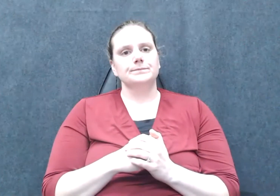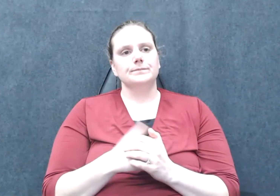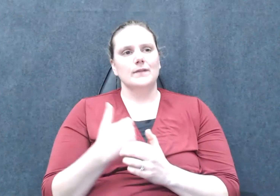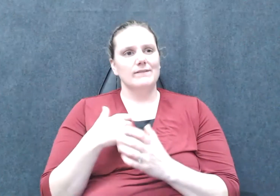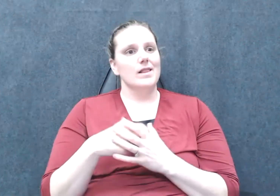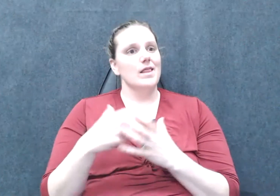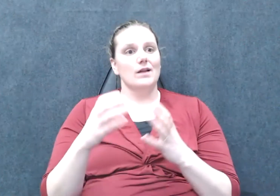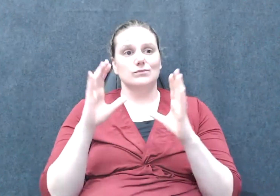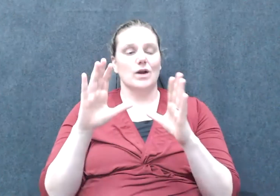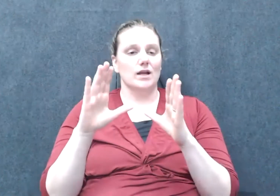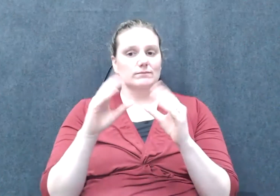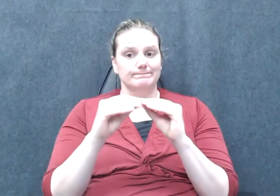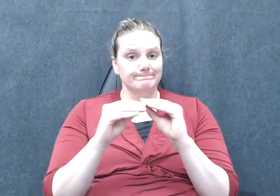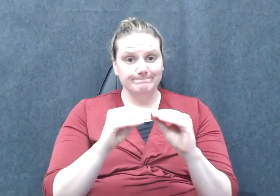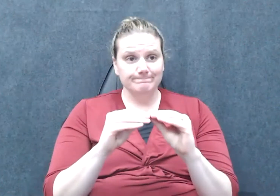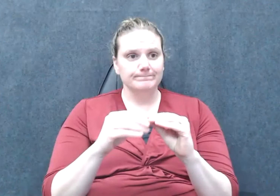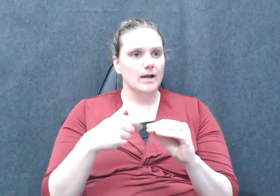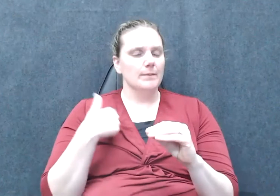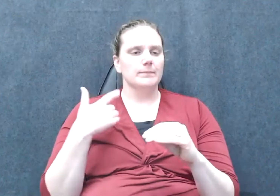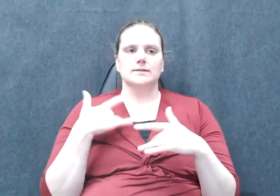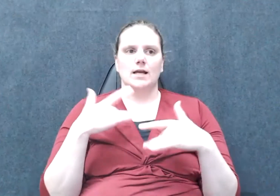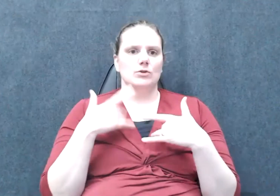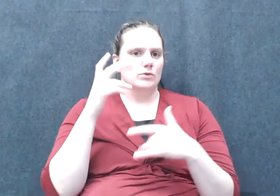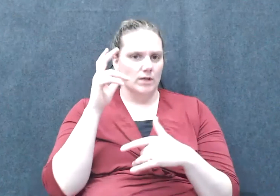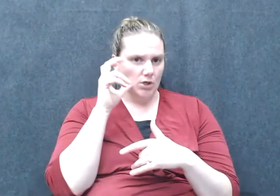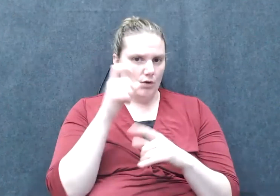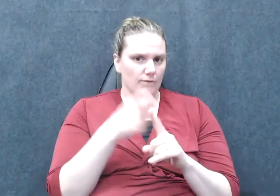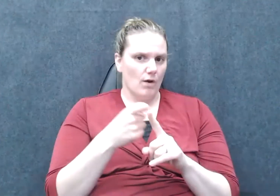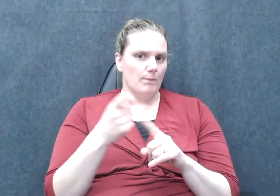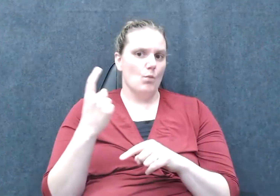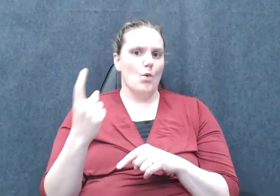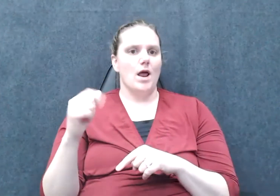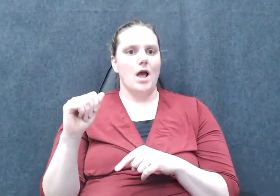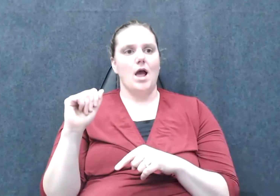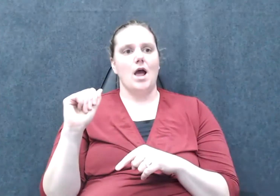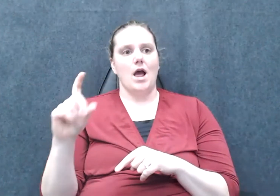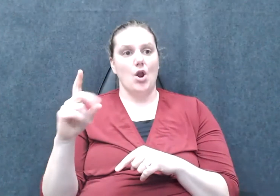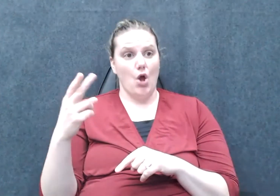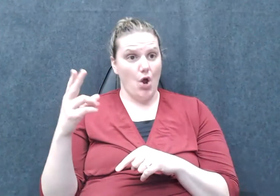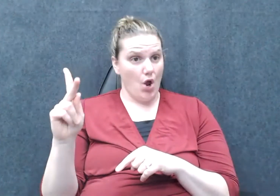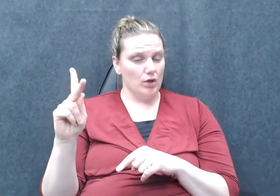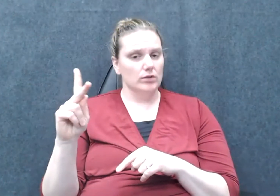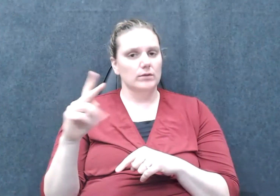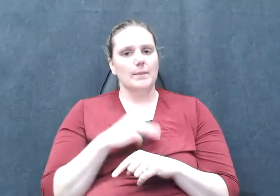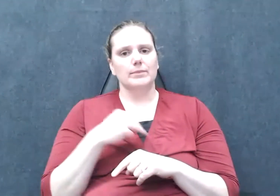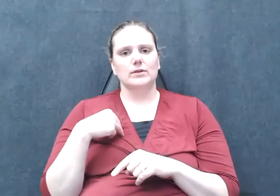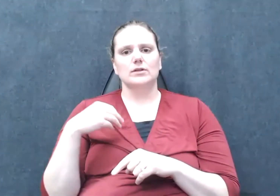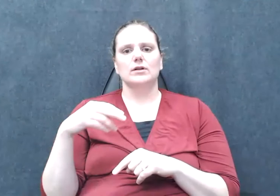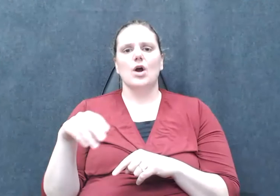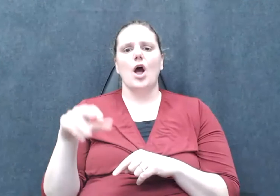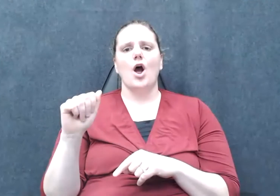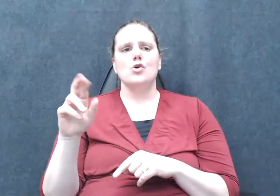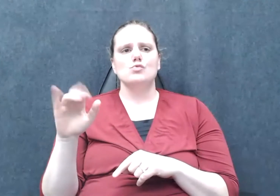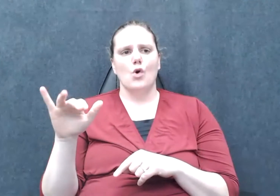great revisions. And I am excited to hear from one of those ad hoc work group members today, Kashi Arora, who's going to